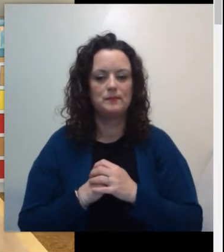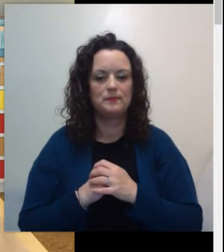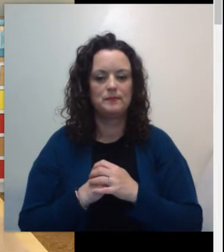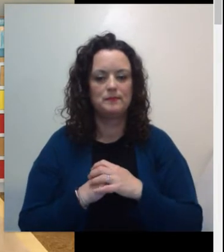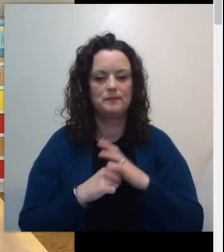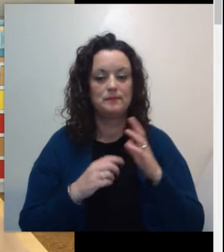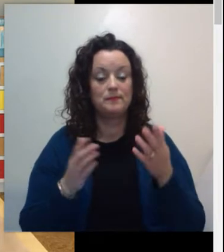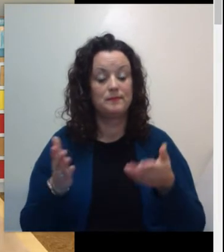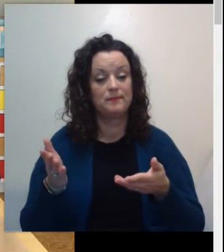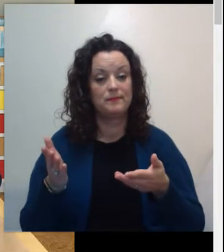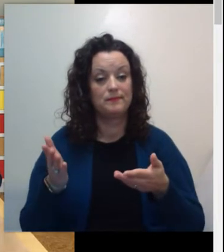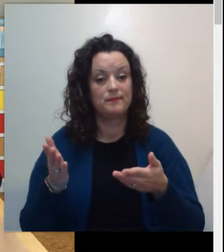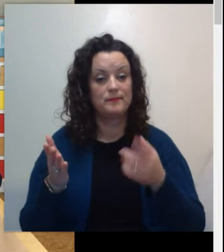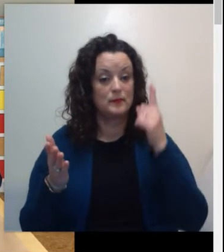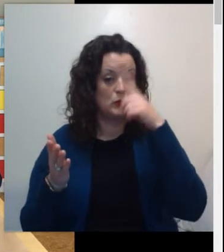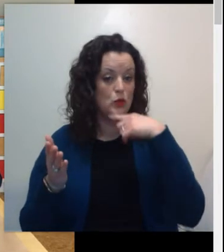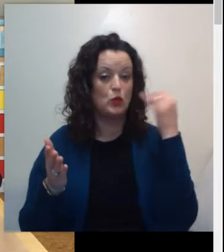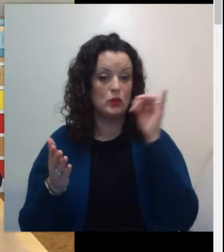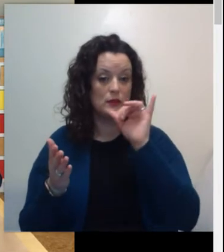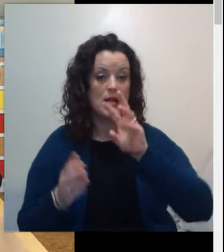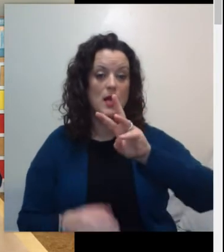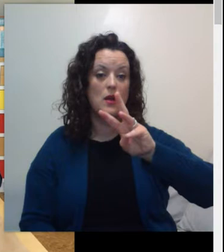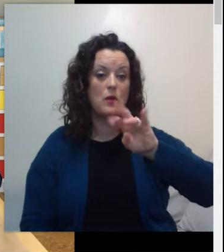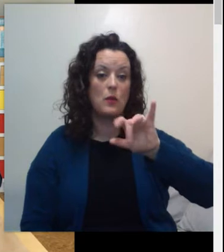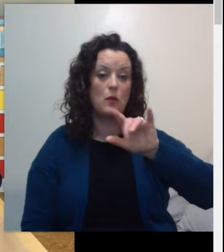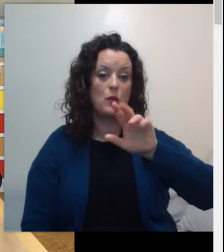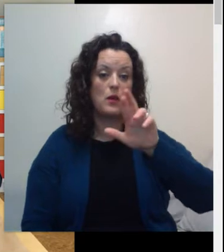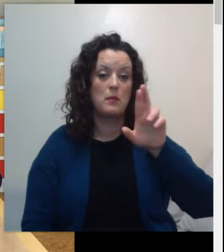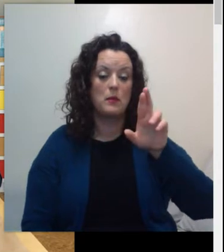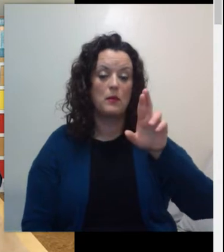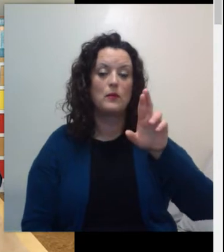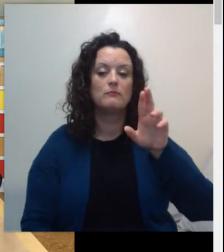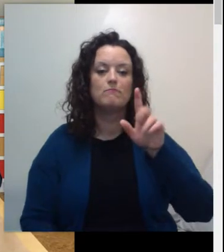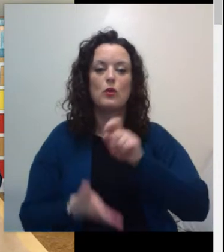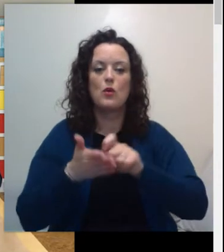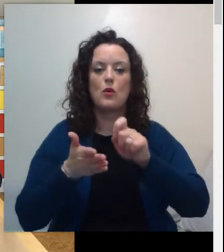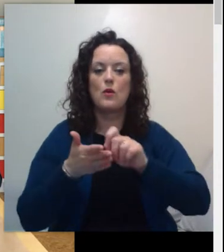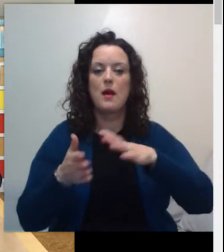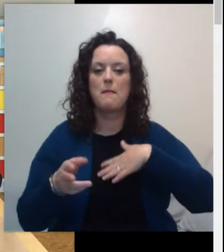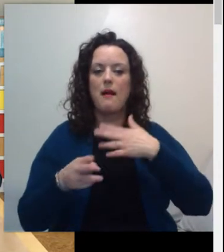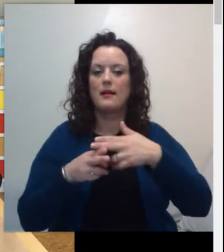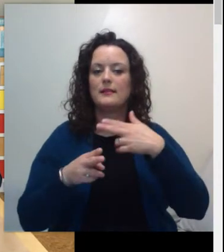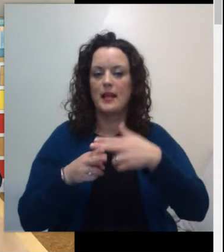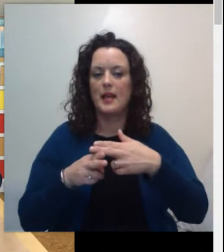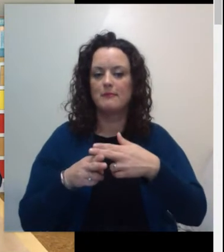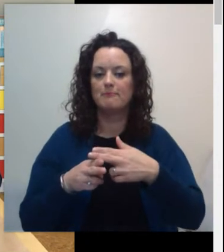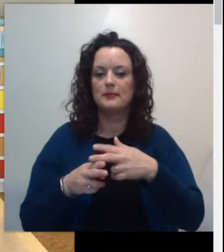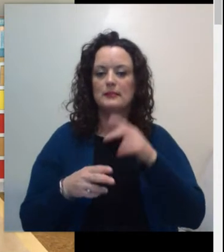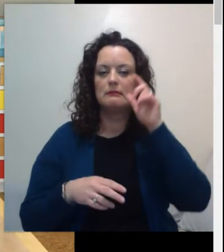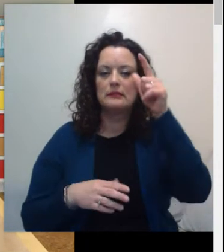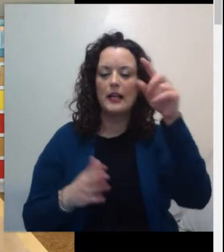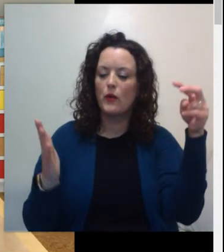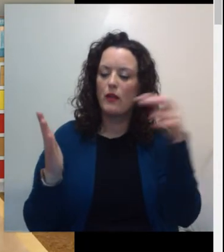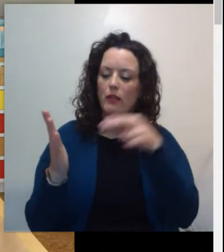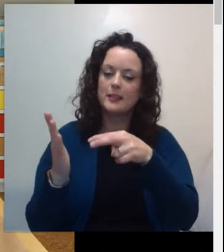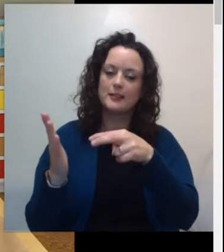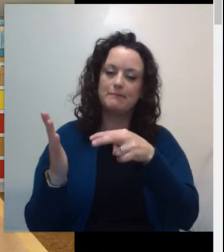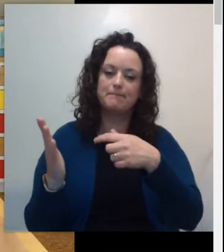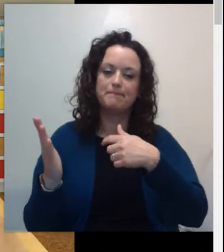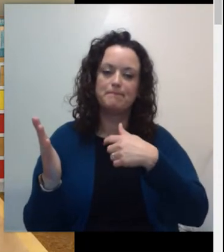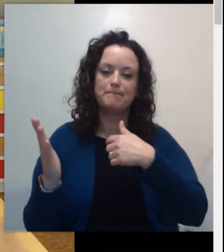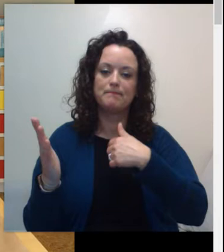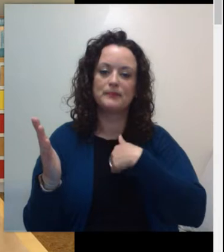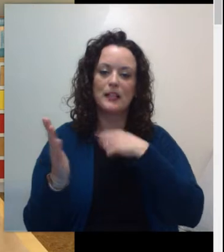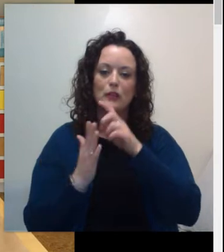it. It looks like Wilbur. Let me write my name, because then I'll know that I drew that later.